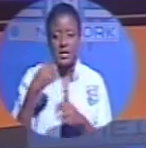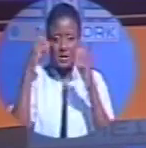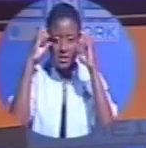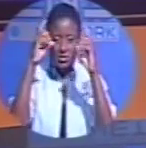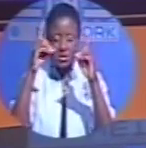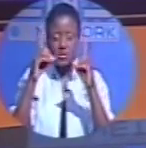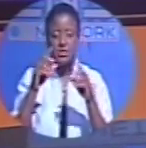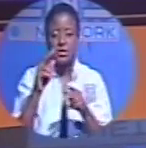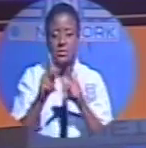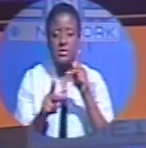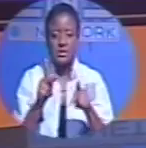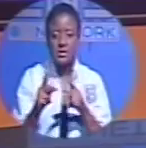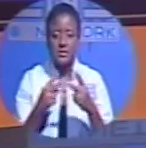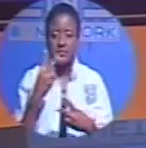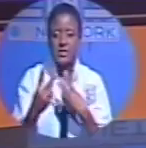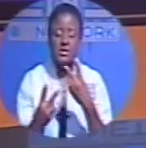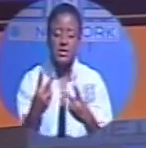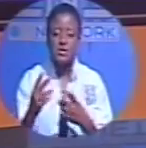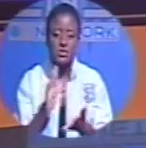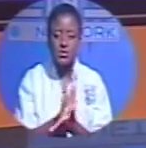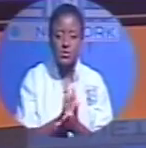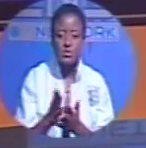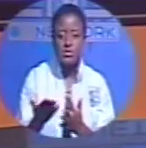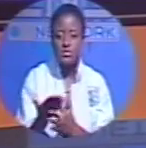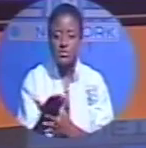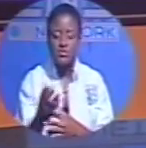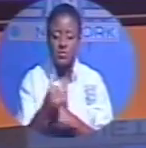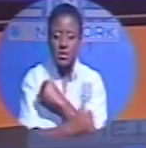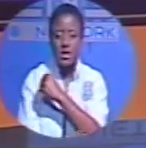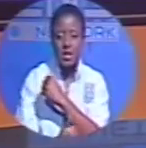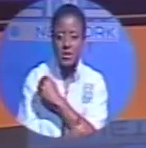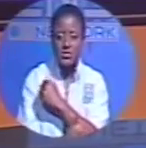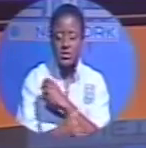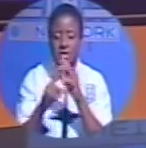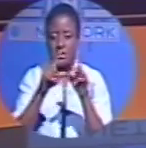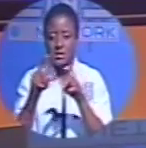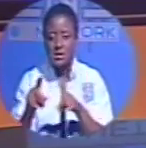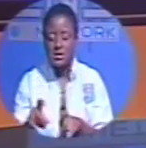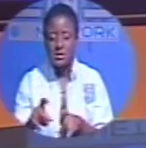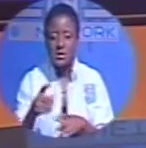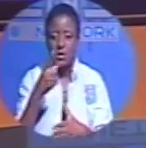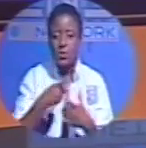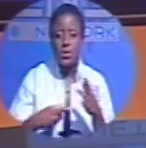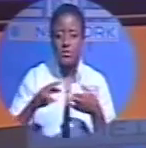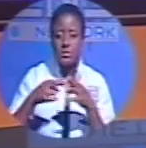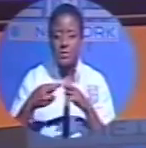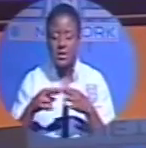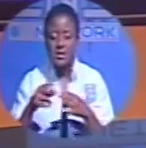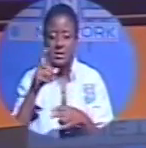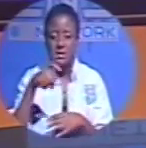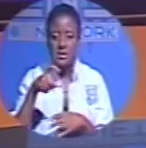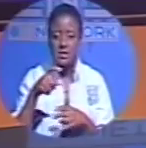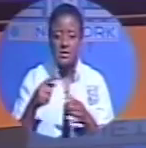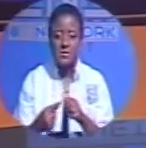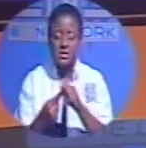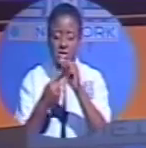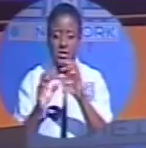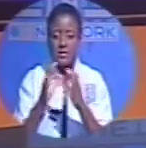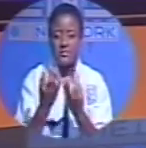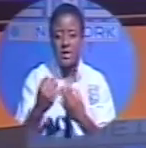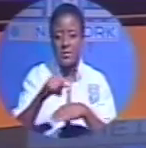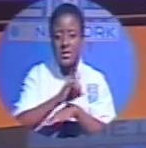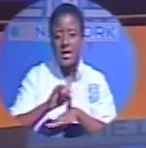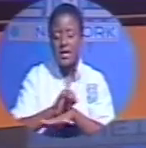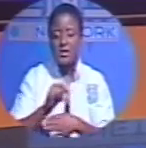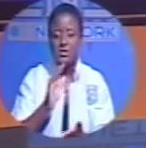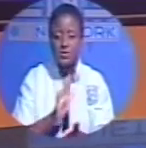been visiting schools throughout the country, making assessments on what repairs are needed, particularly Family Island schools that were